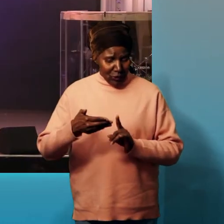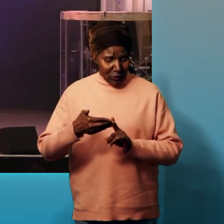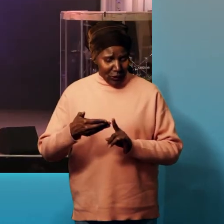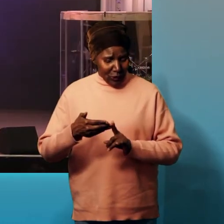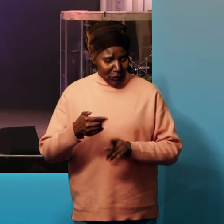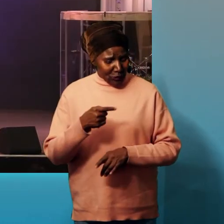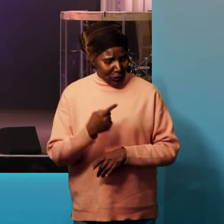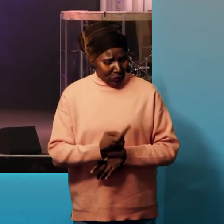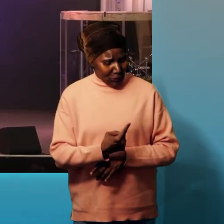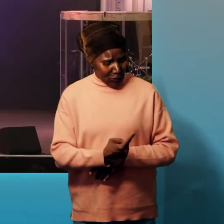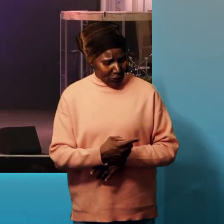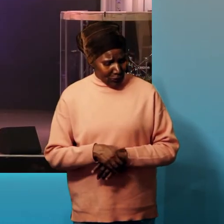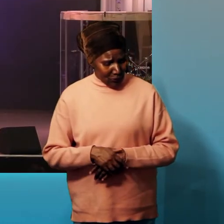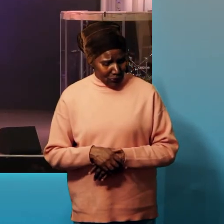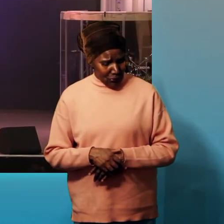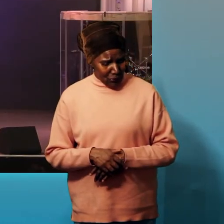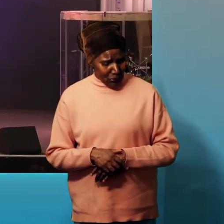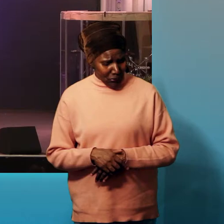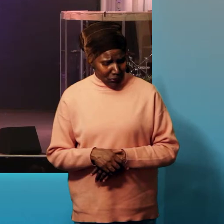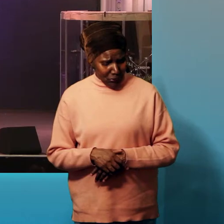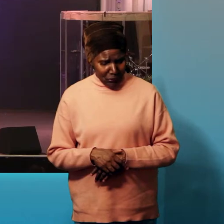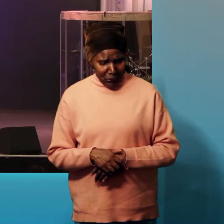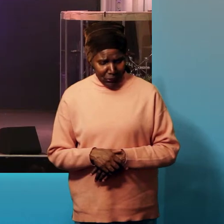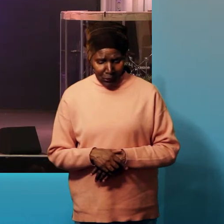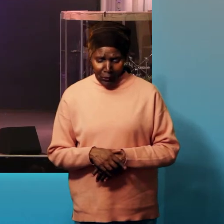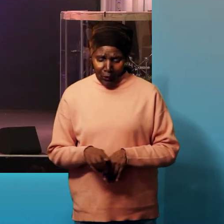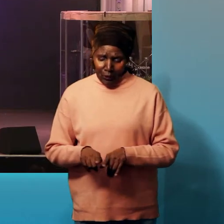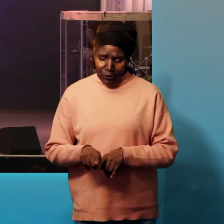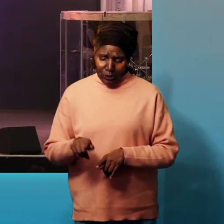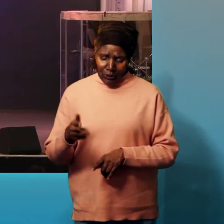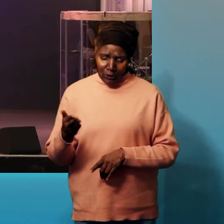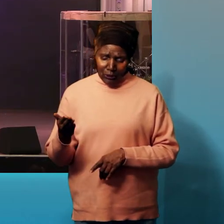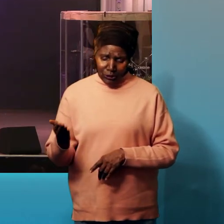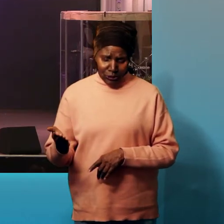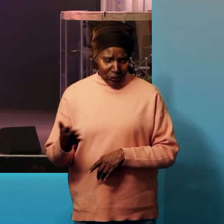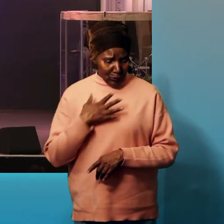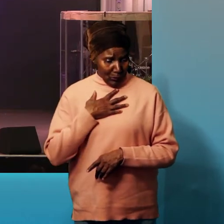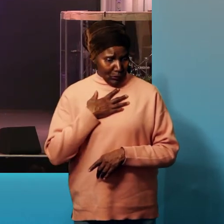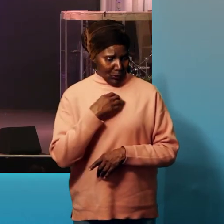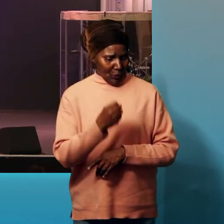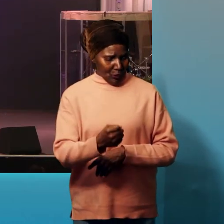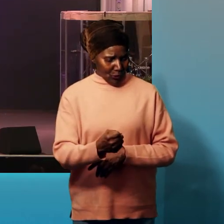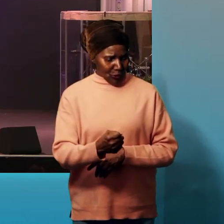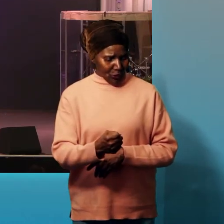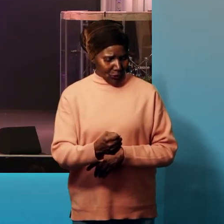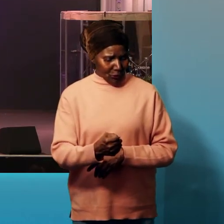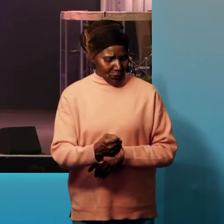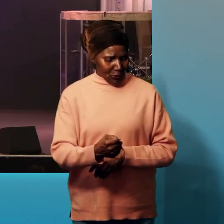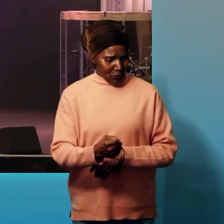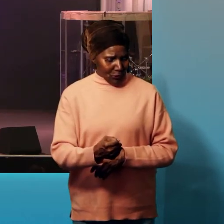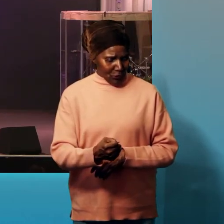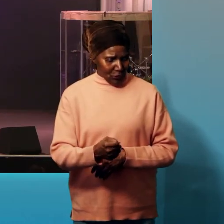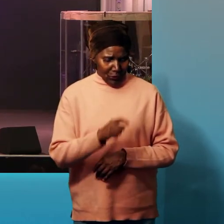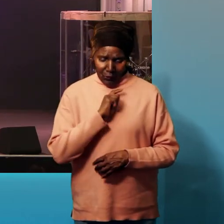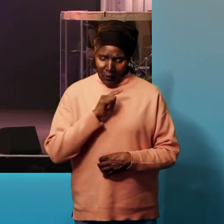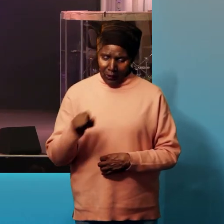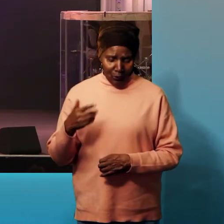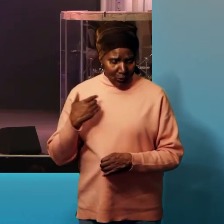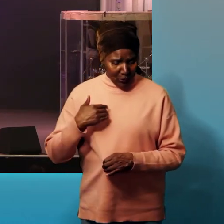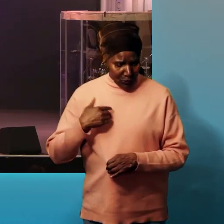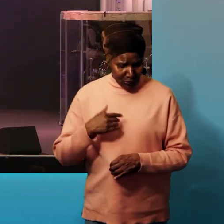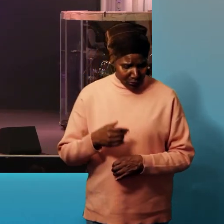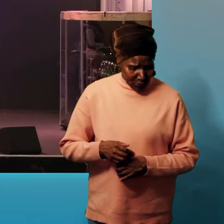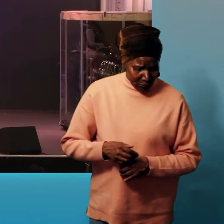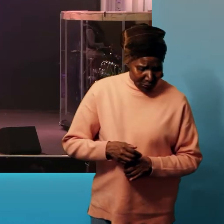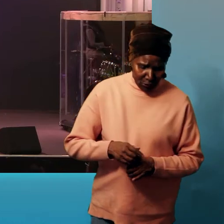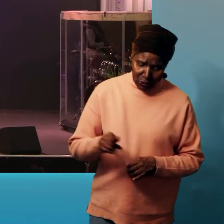who he is. And not only on top of that, is that she shows extreme boldness in doing this. As a woman in that time,